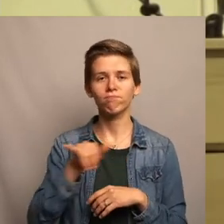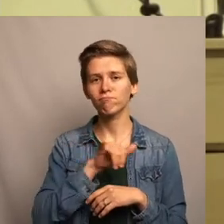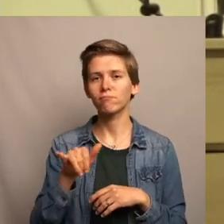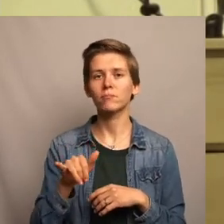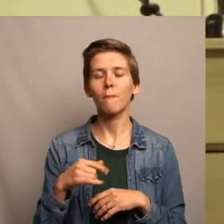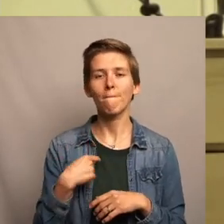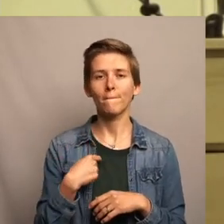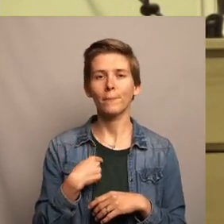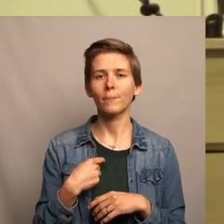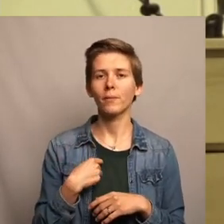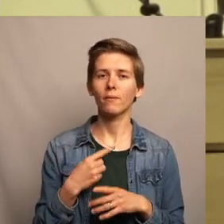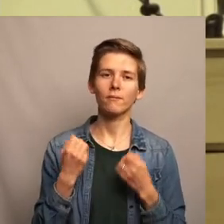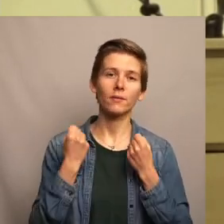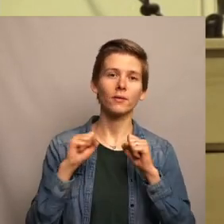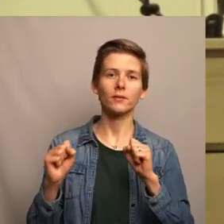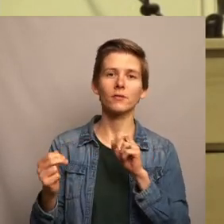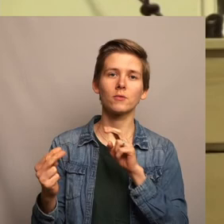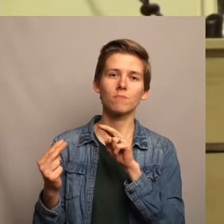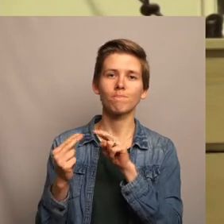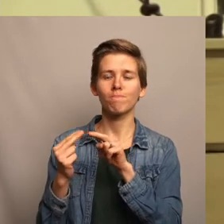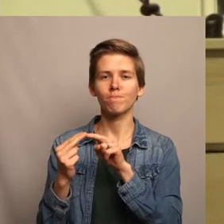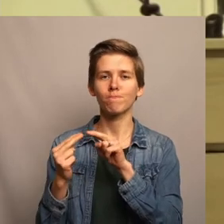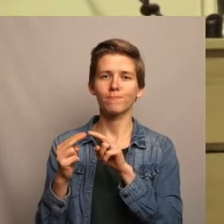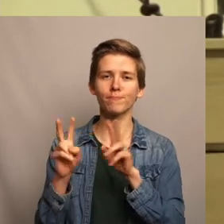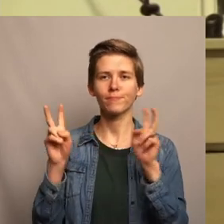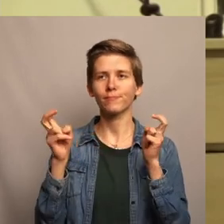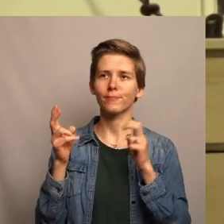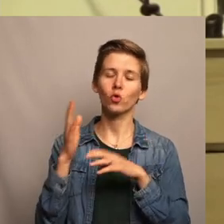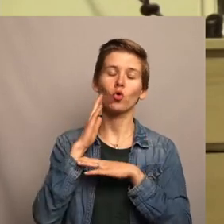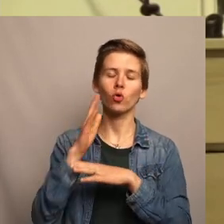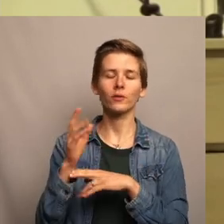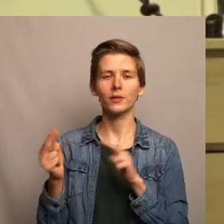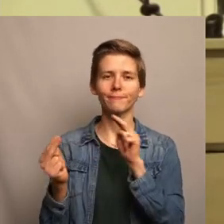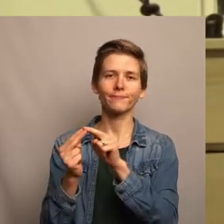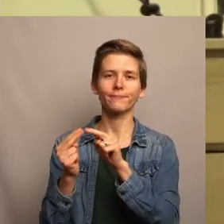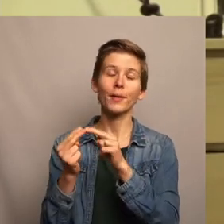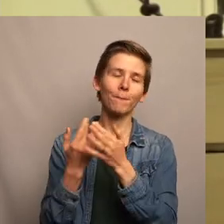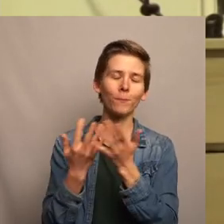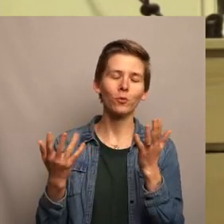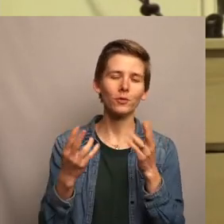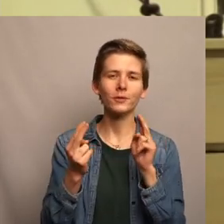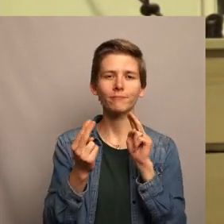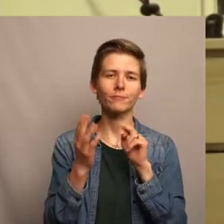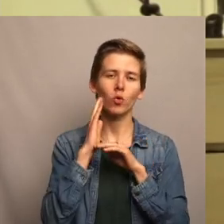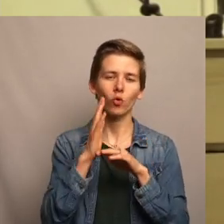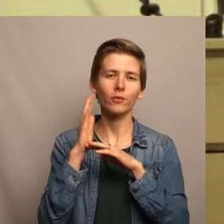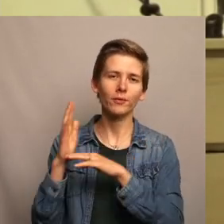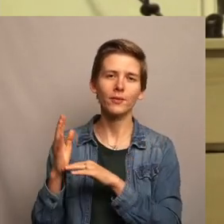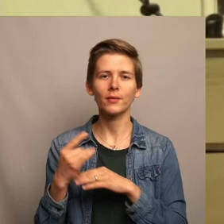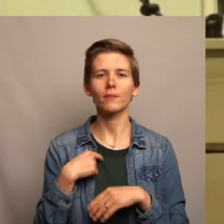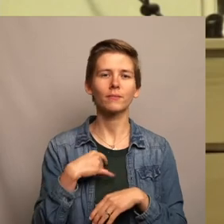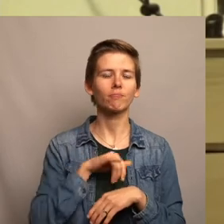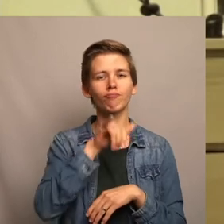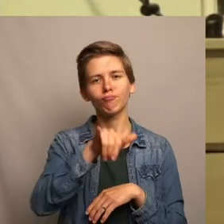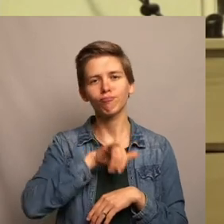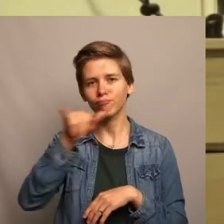active connection with quote unquote home and multiple homes. And so in that sense,